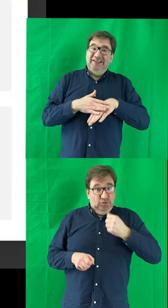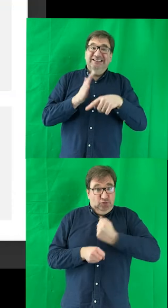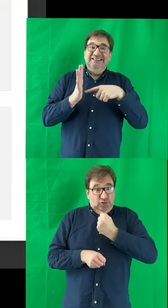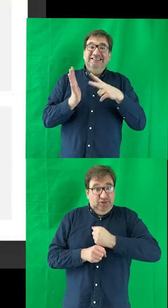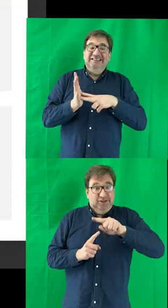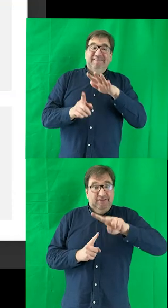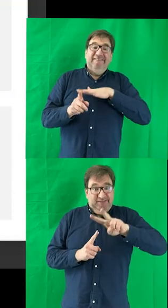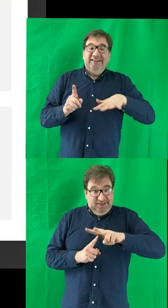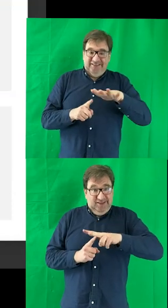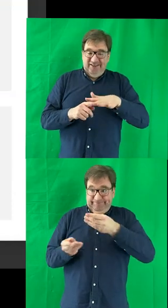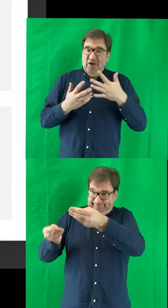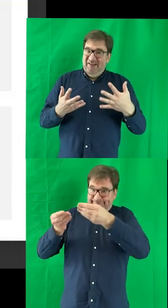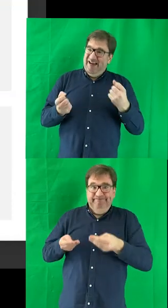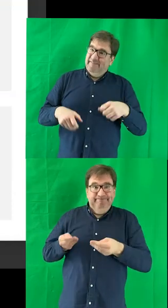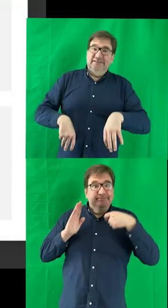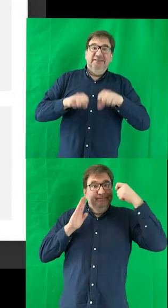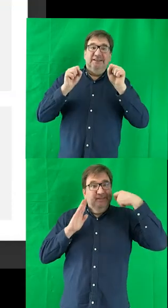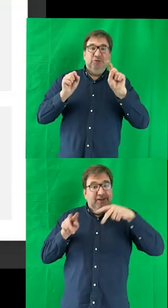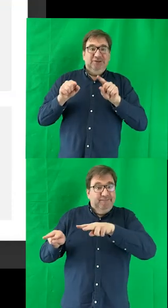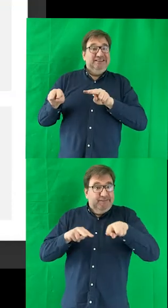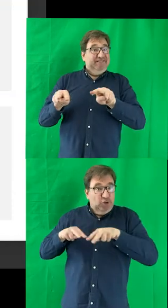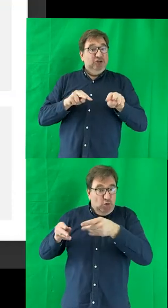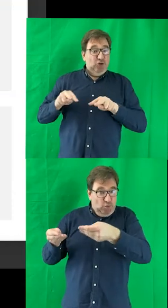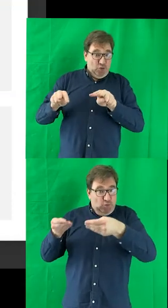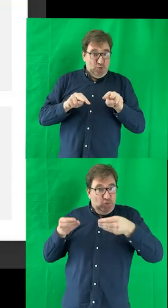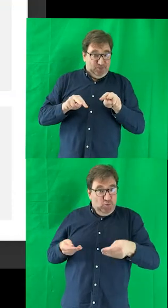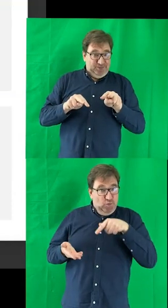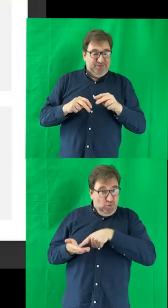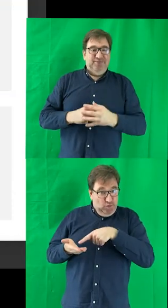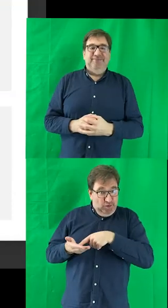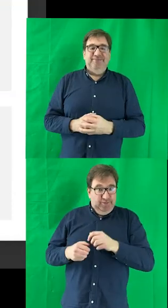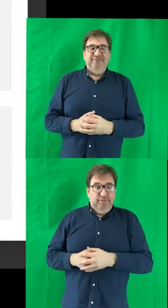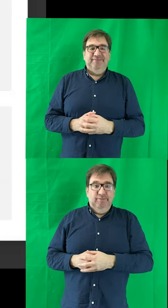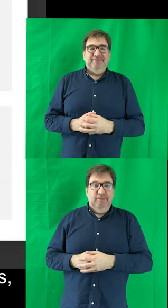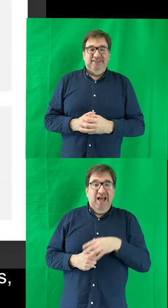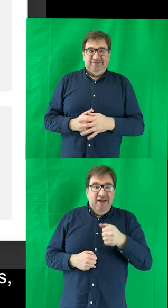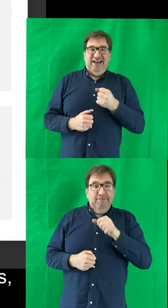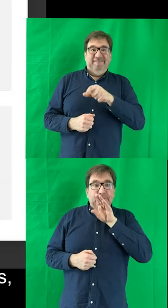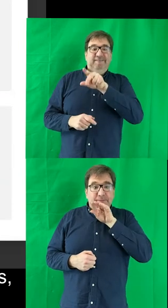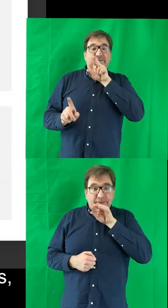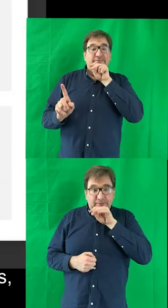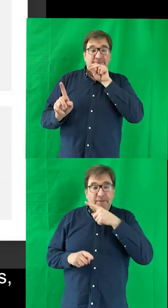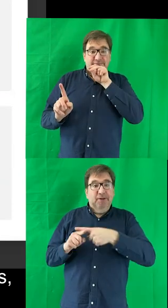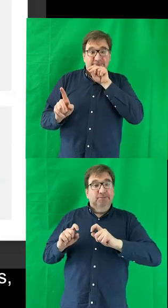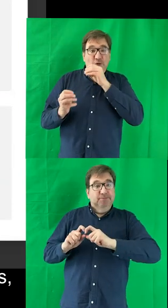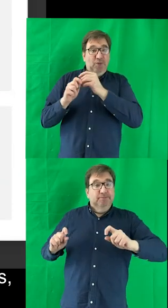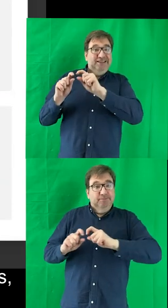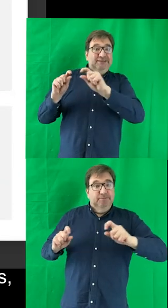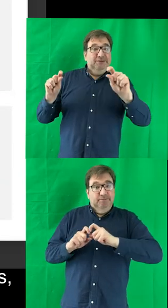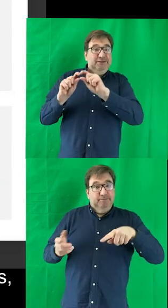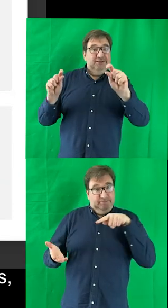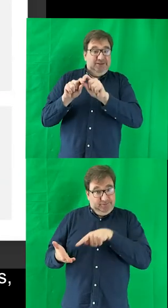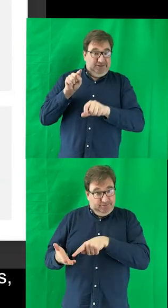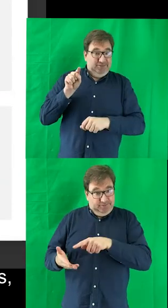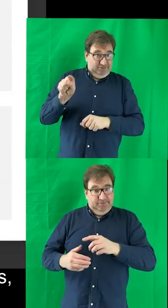operate in the TV domain most often have as a basis a video containing spoken language with